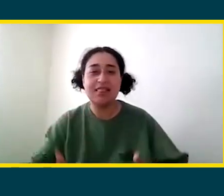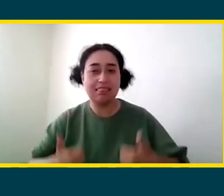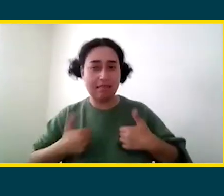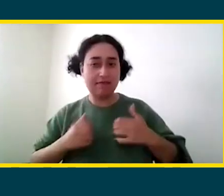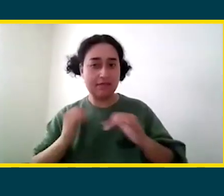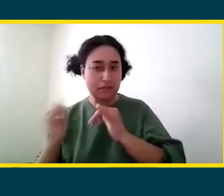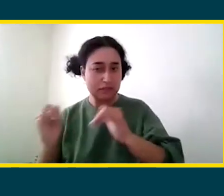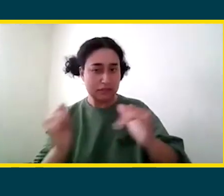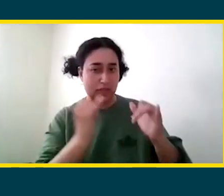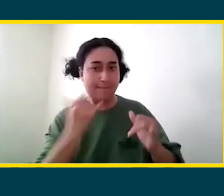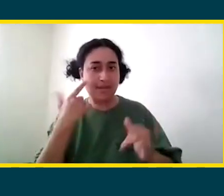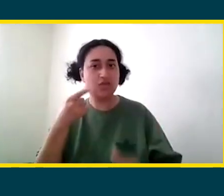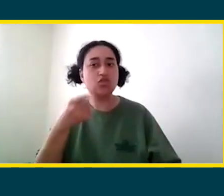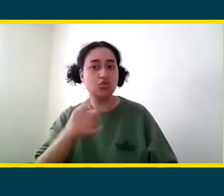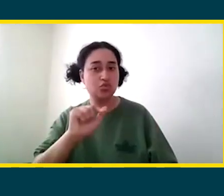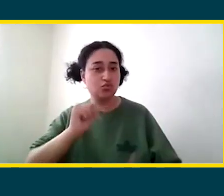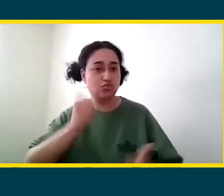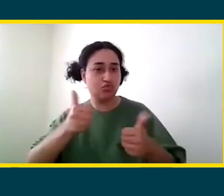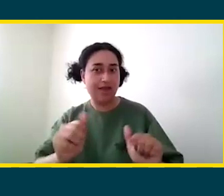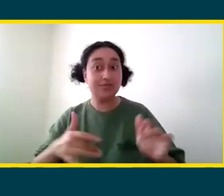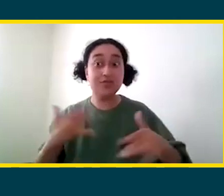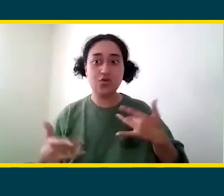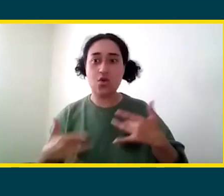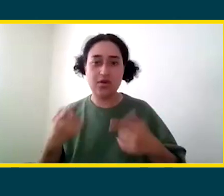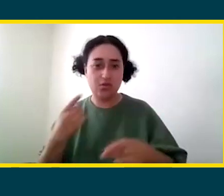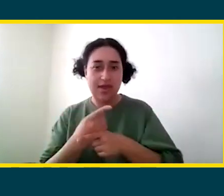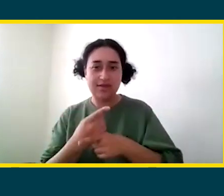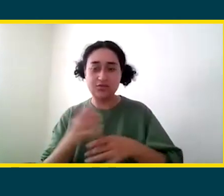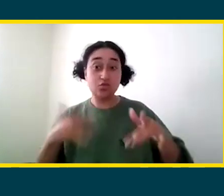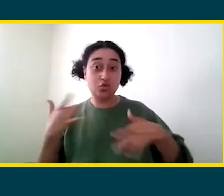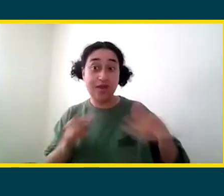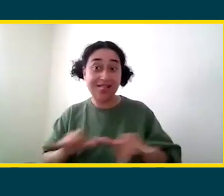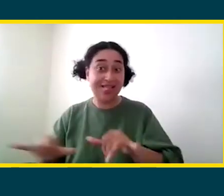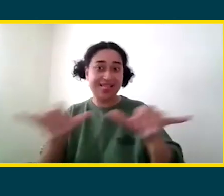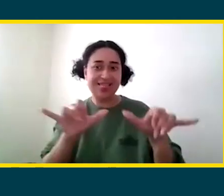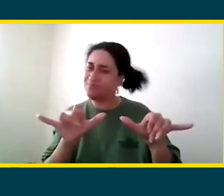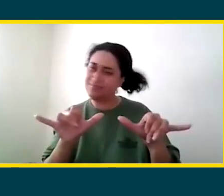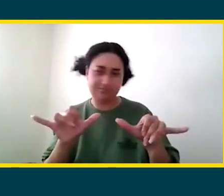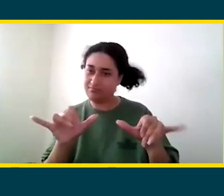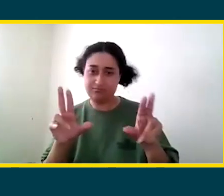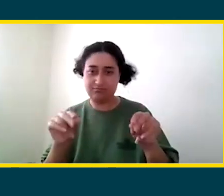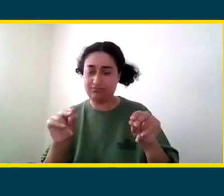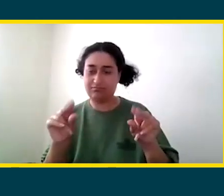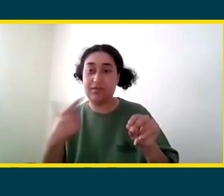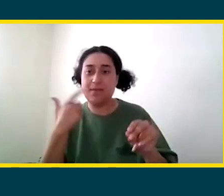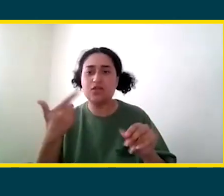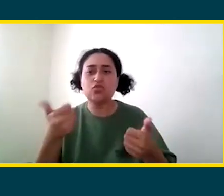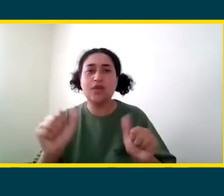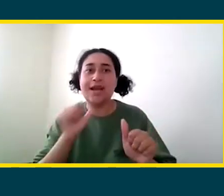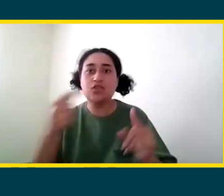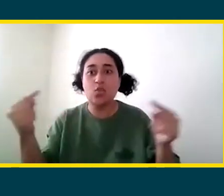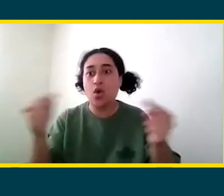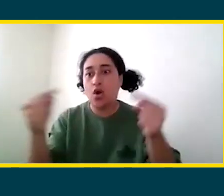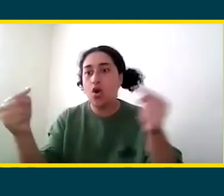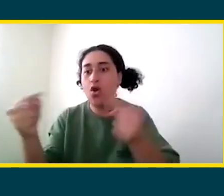you are trying to be joyful, because you are trying to not do harm, because you are trying to